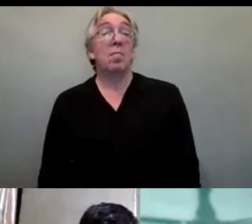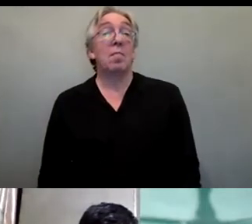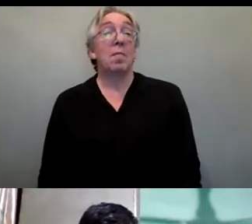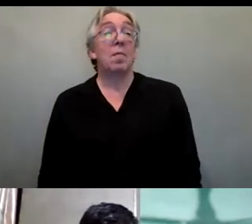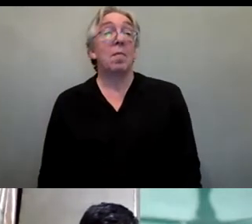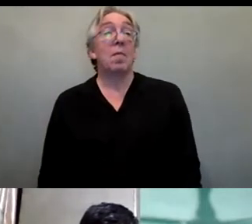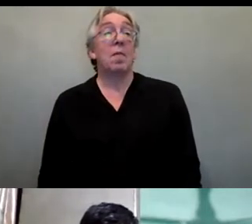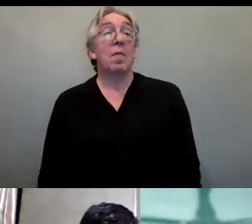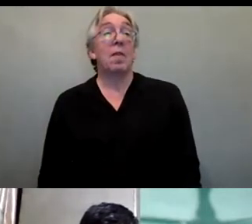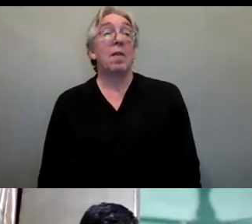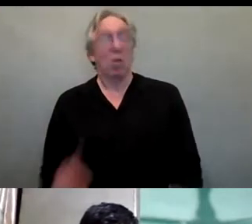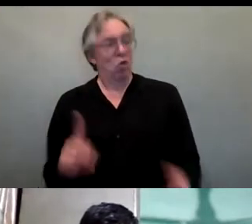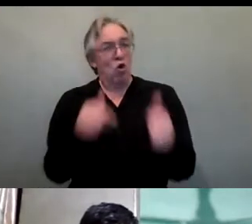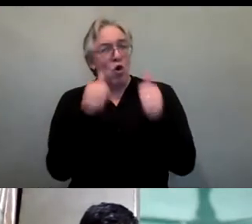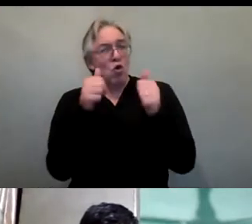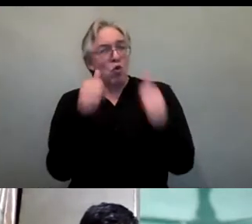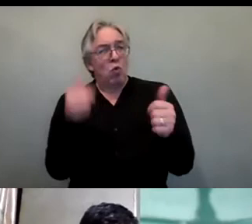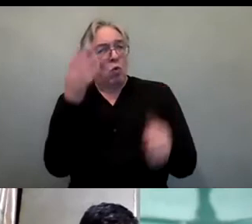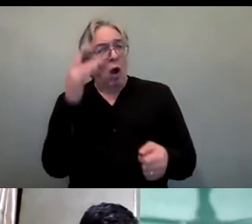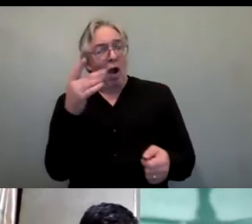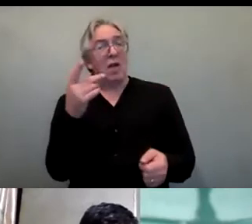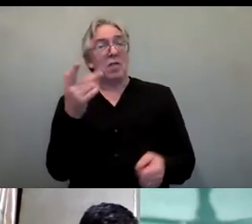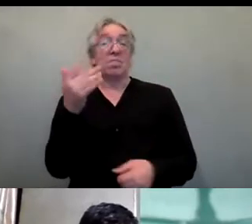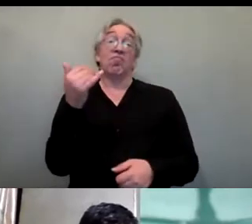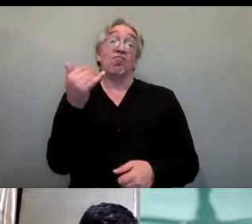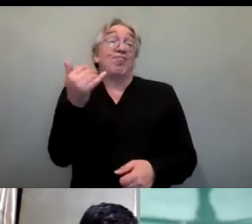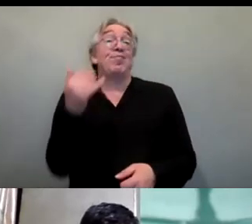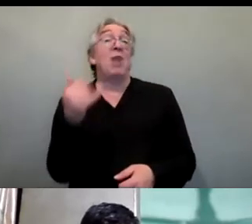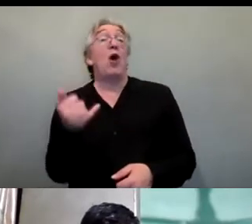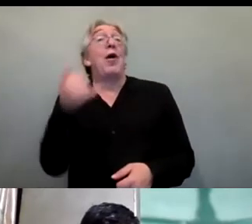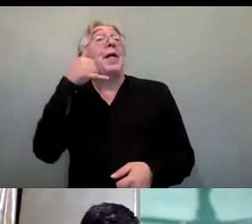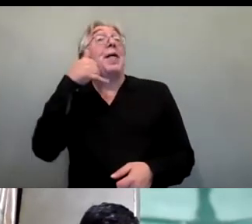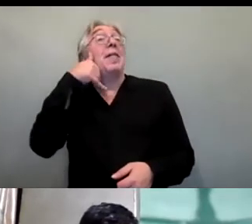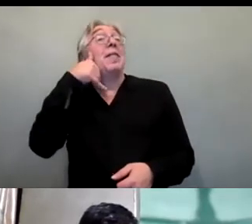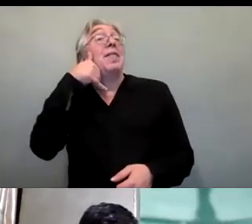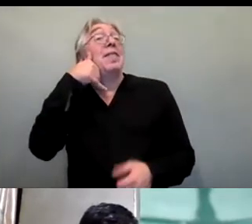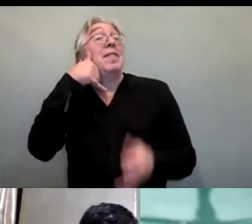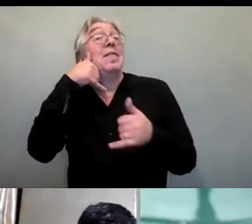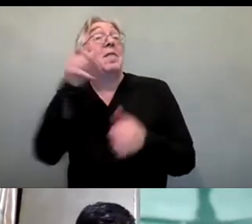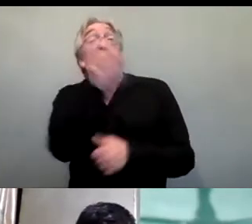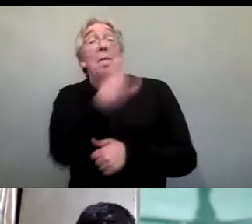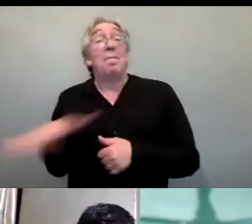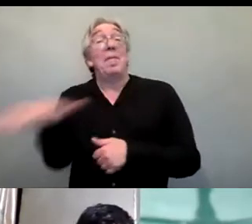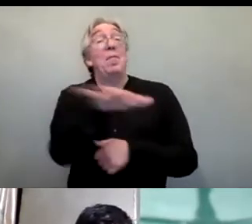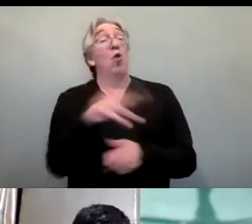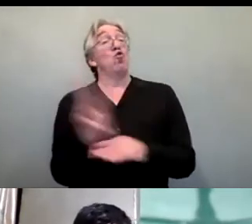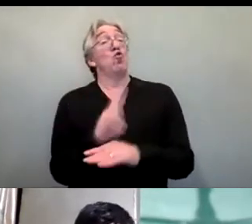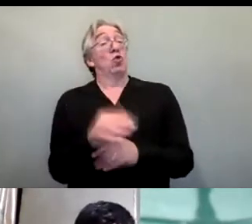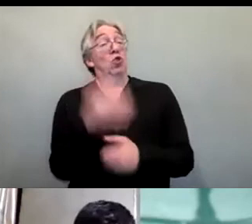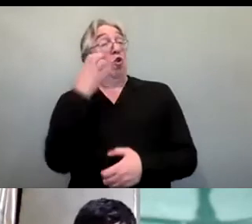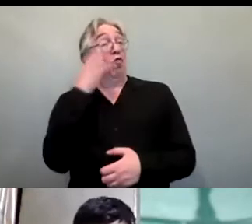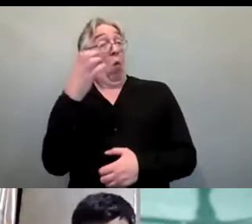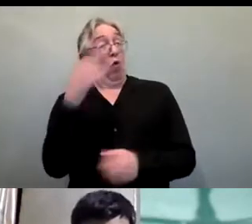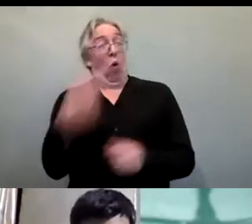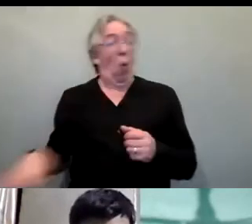on bills for telecom users. And so it's recurring. It's never at risk of being cut. It's the Universal Service